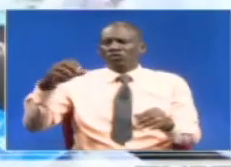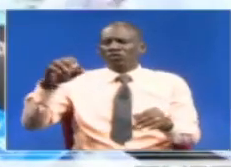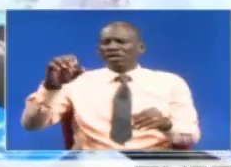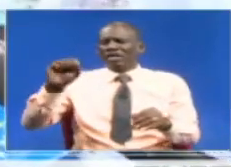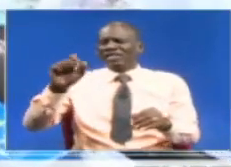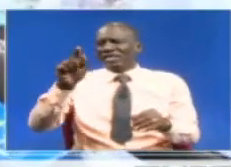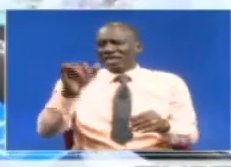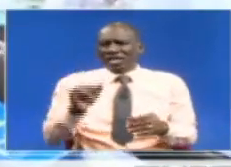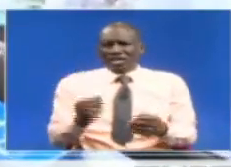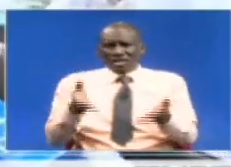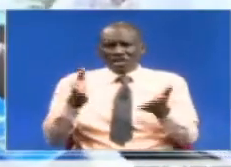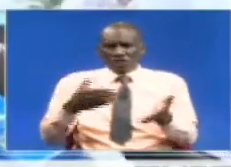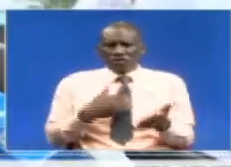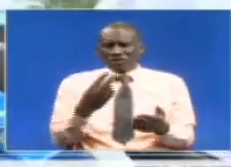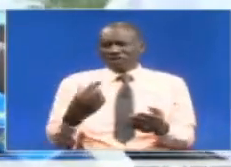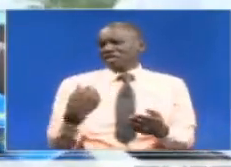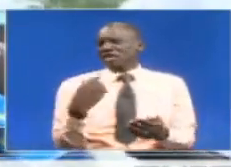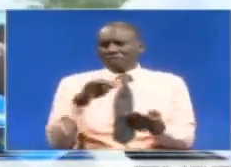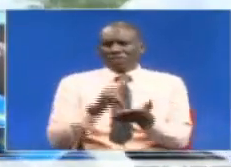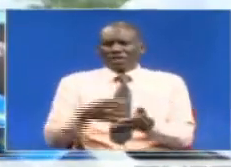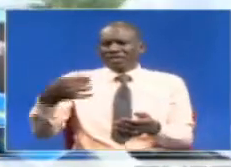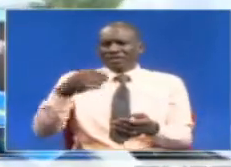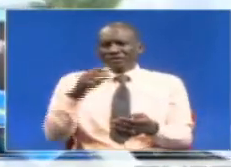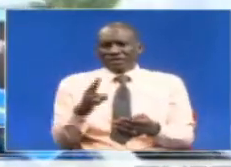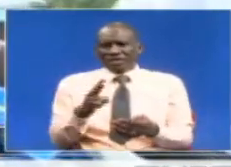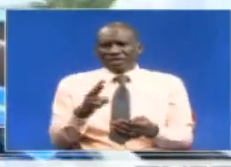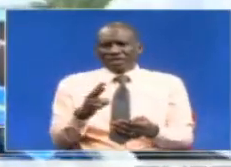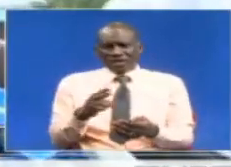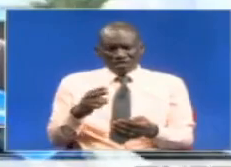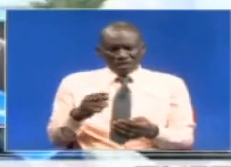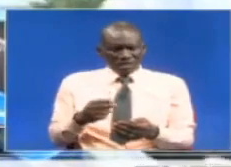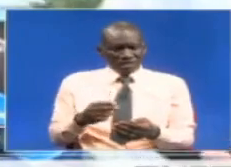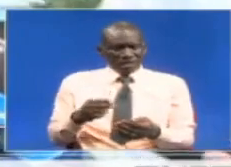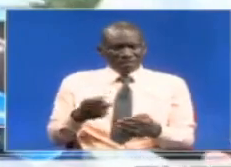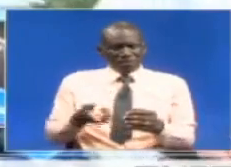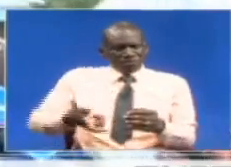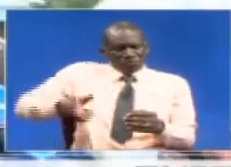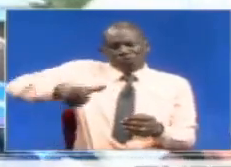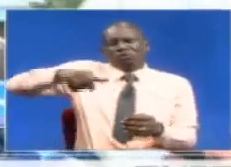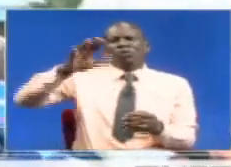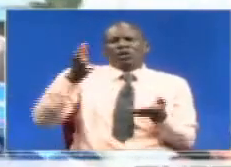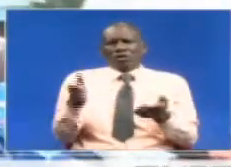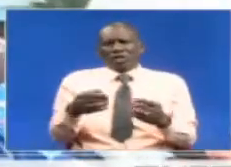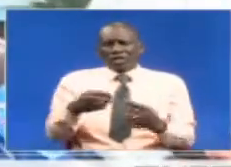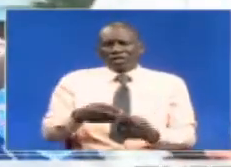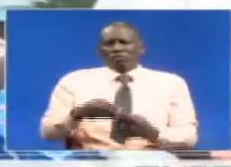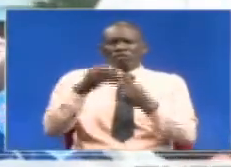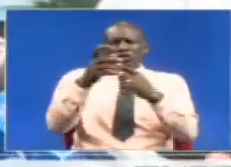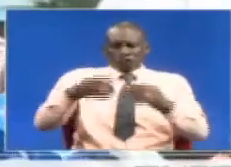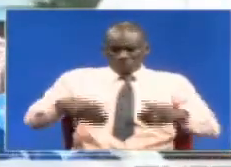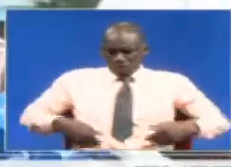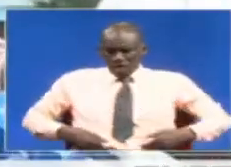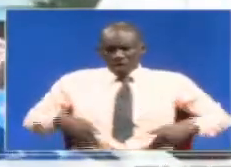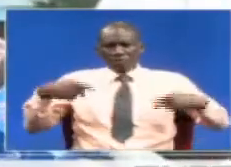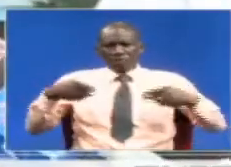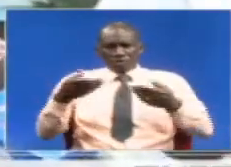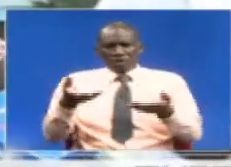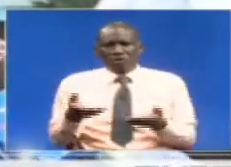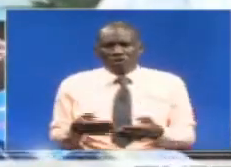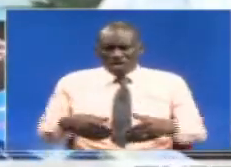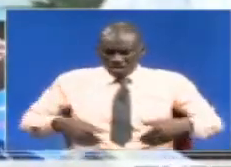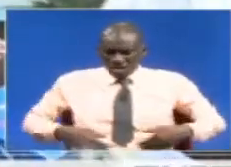late, you have seen statistics that HIV is coming back in a very big way, especially amongst young people, young